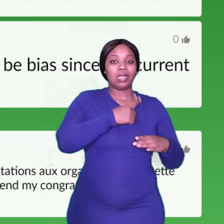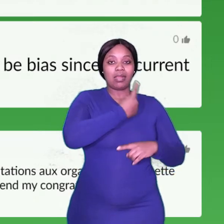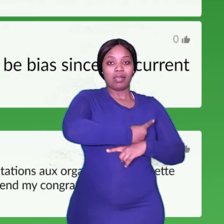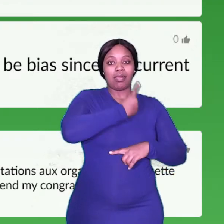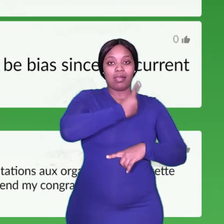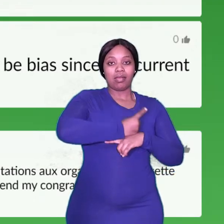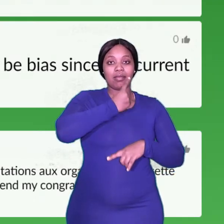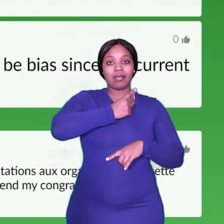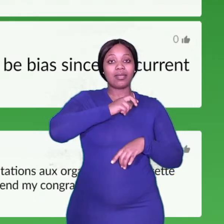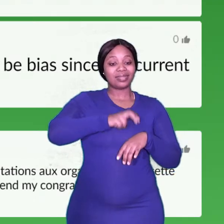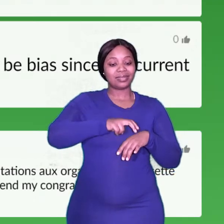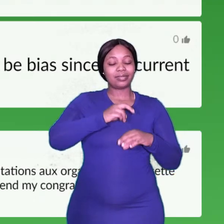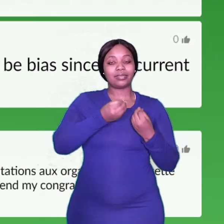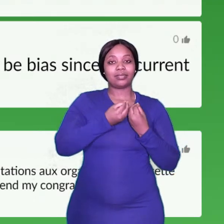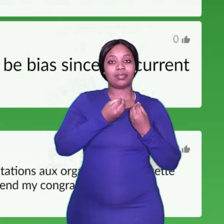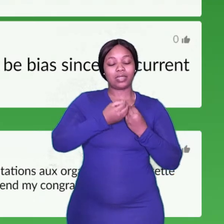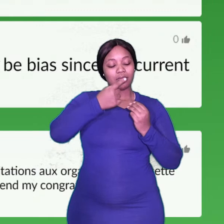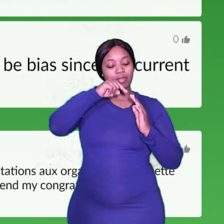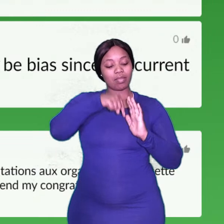work,